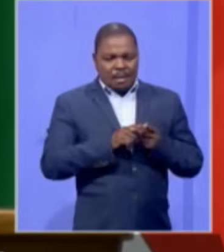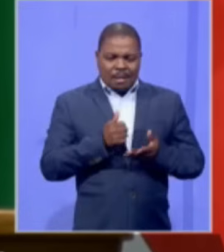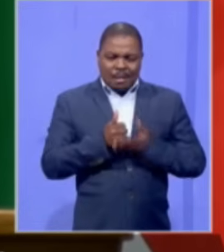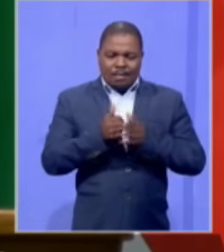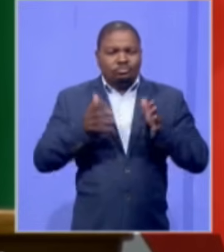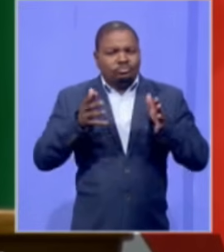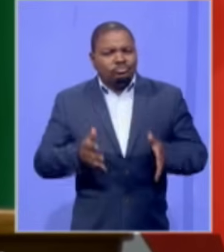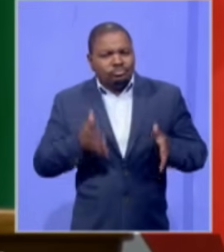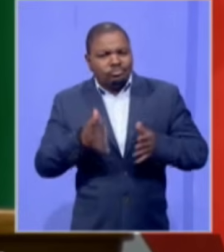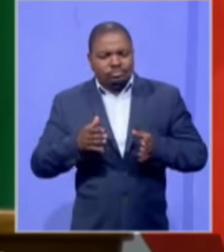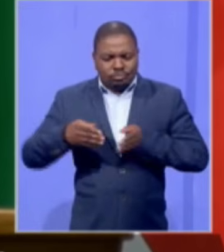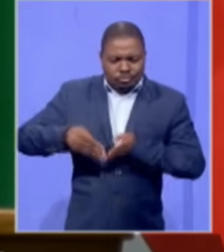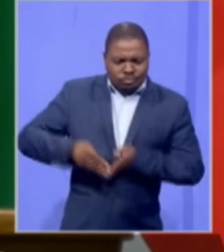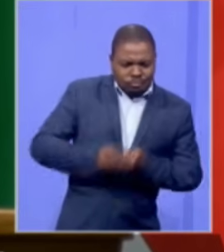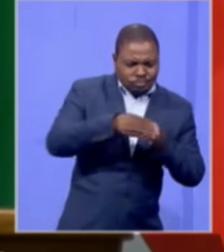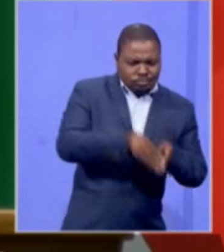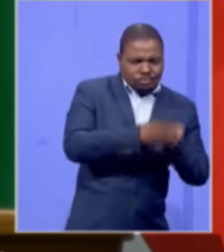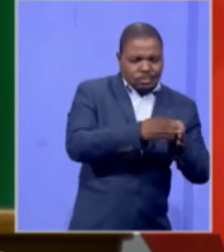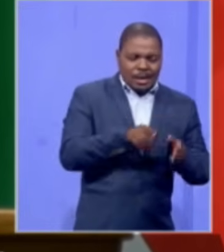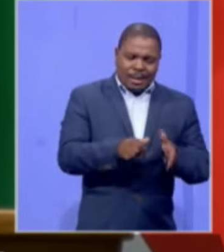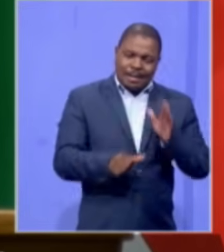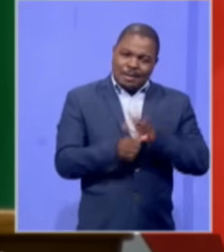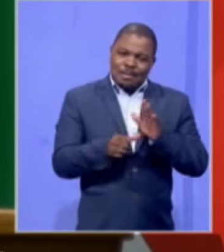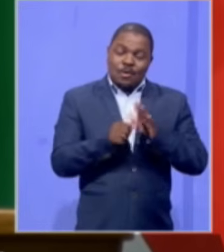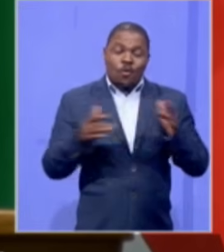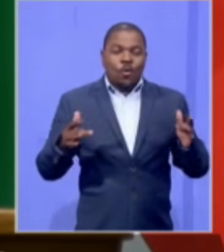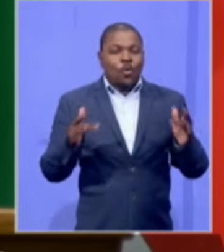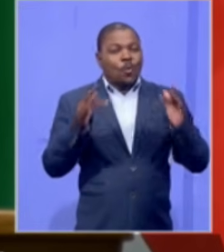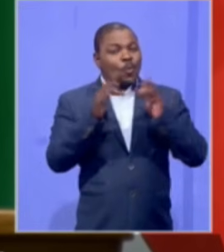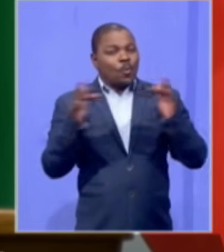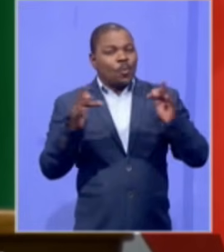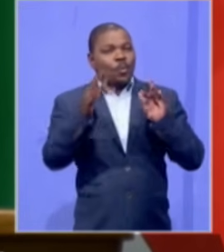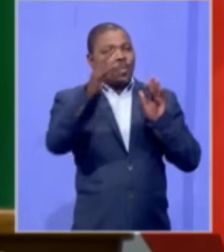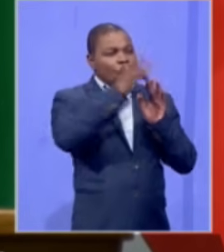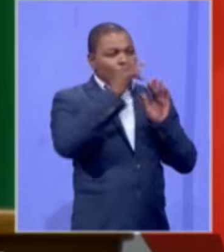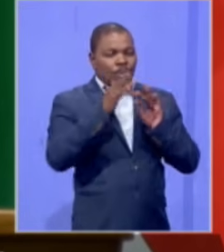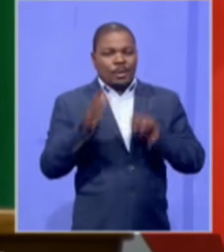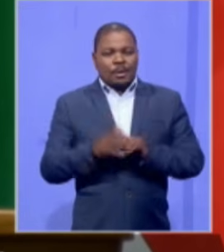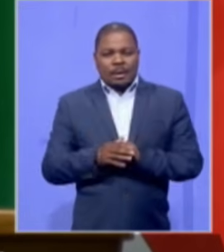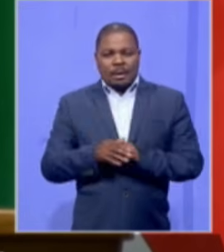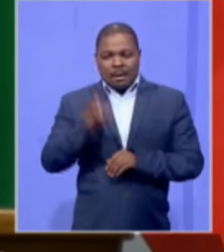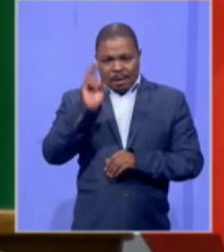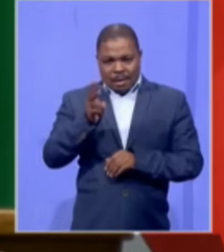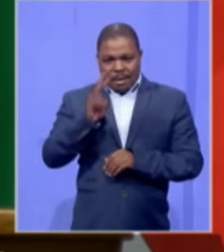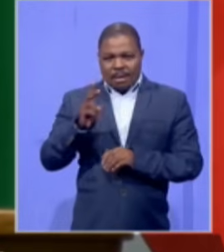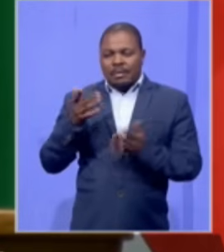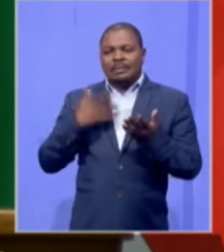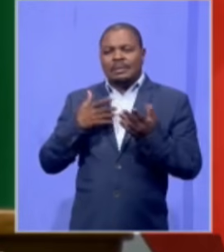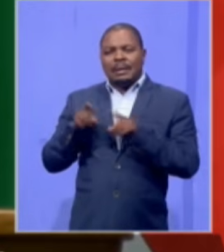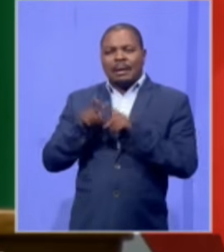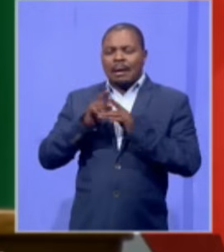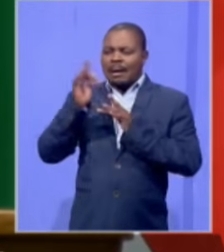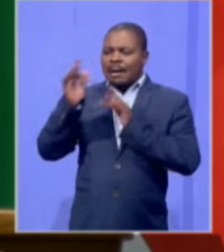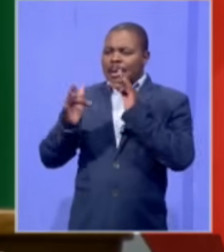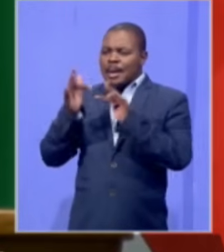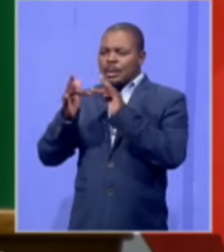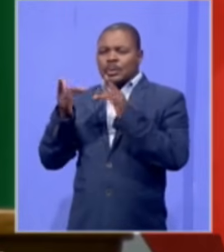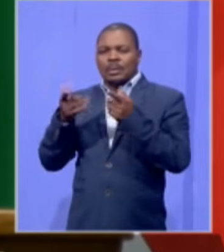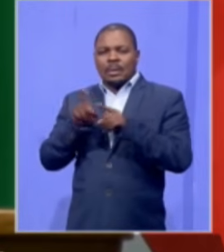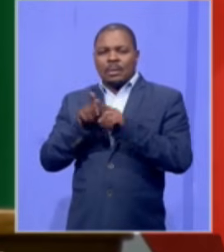infrastructure, so important for connectivity. And we are also investing together in digital networks. We will work